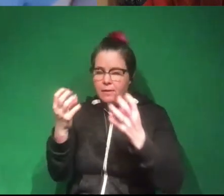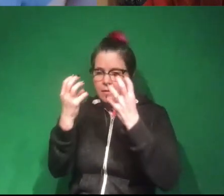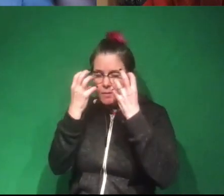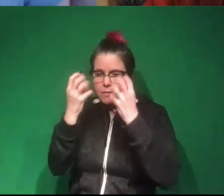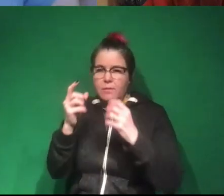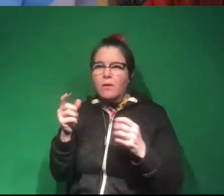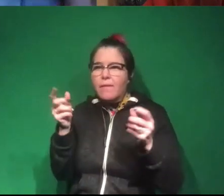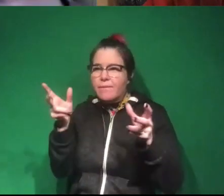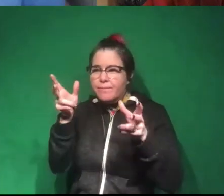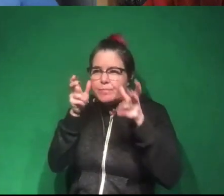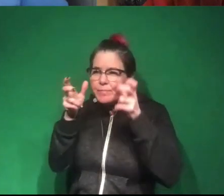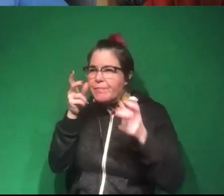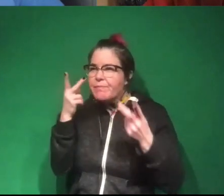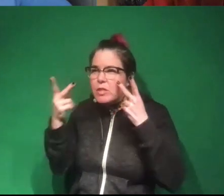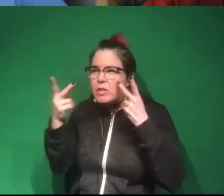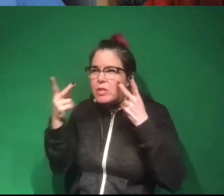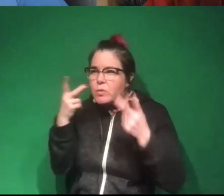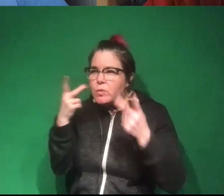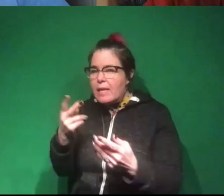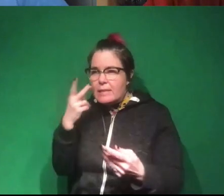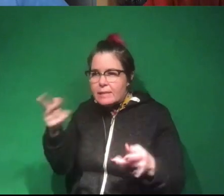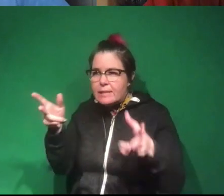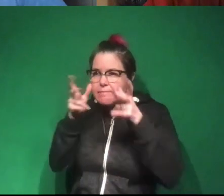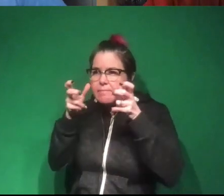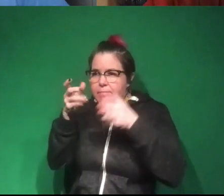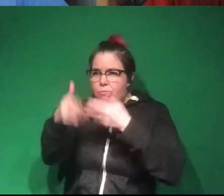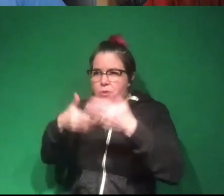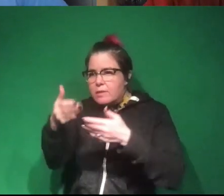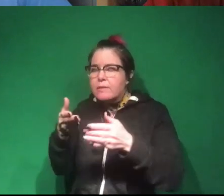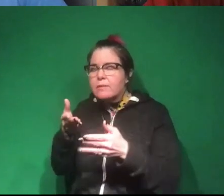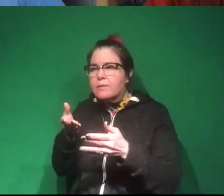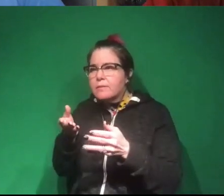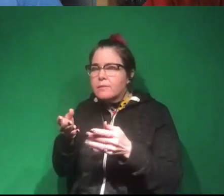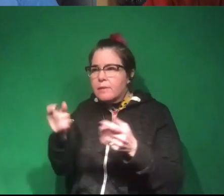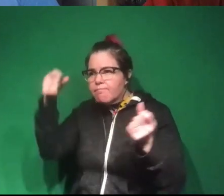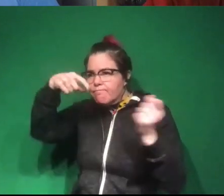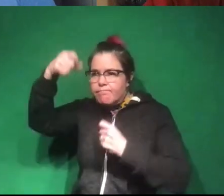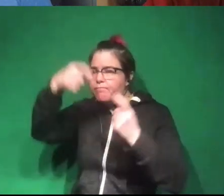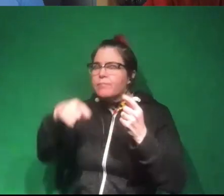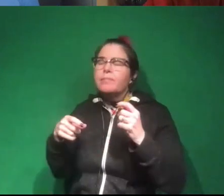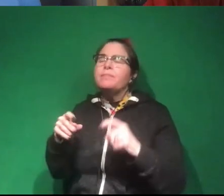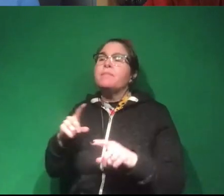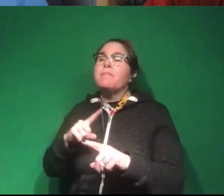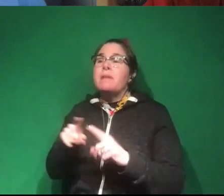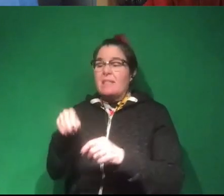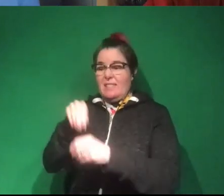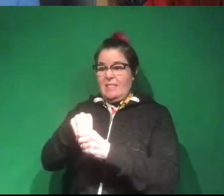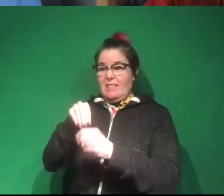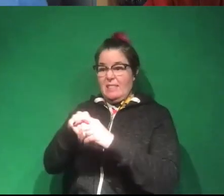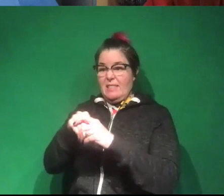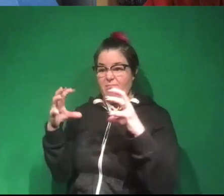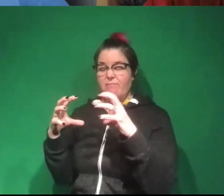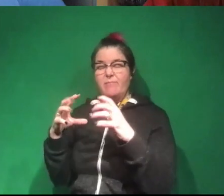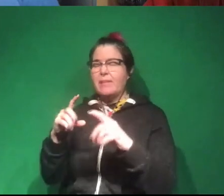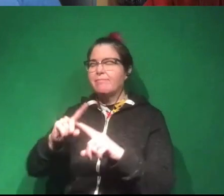the visual, everything that they see is coming in and being processed and transmitted. But then inside you have all sorts of